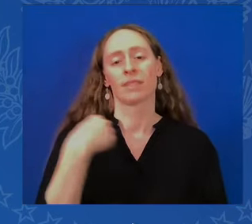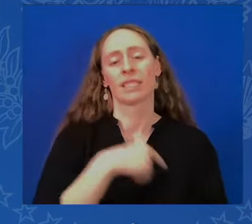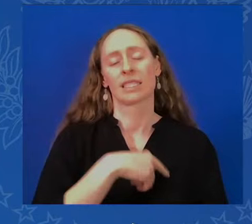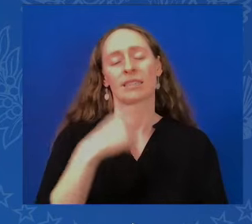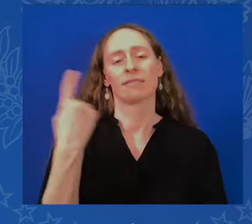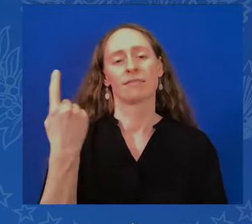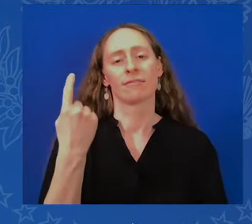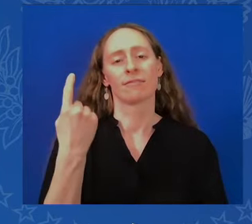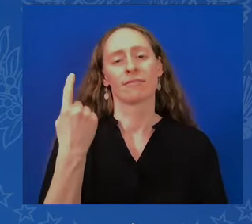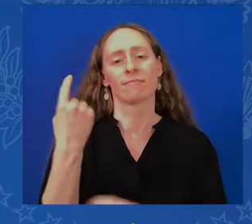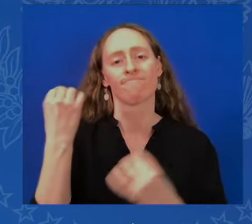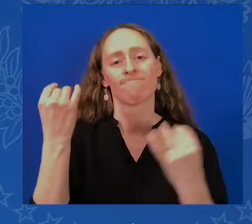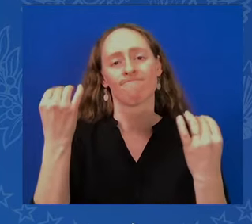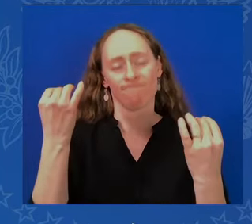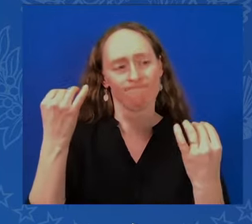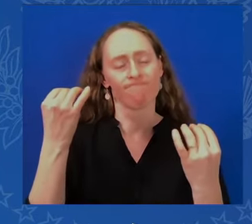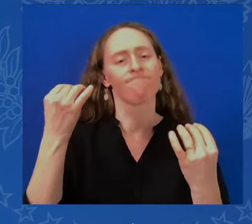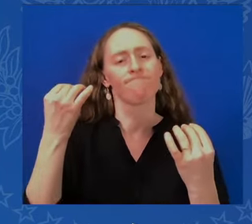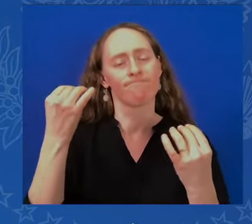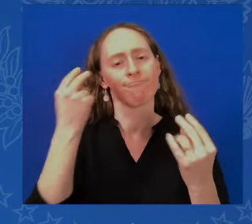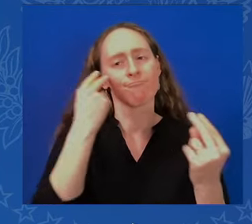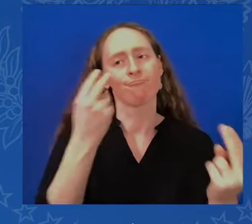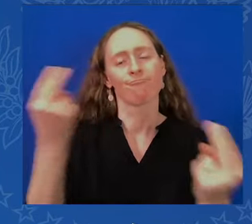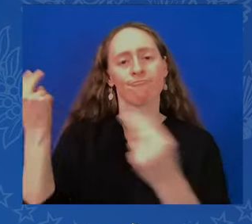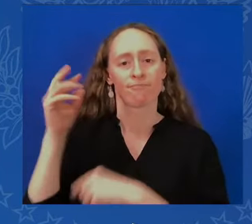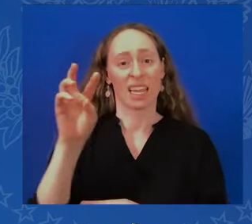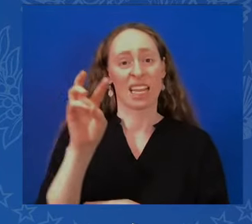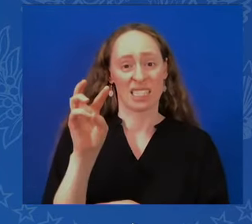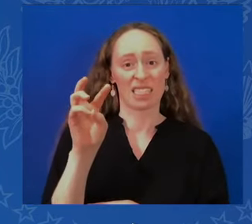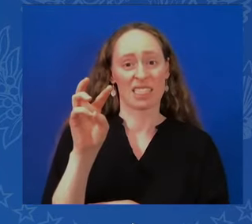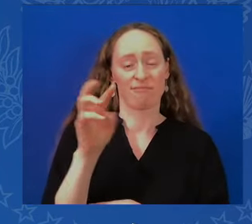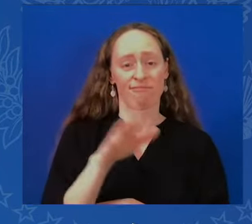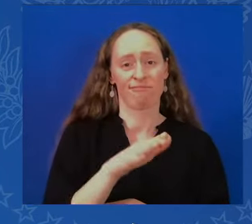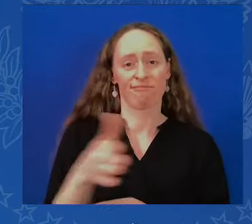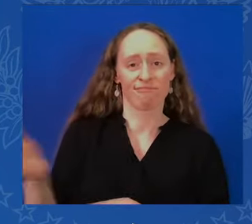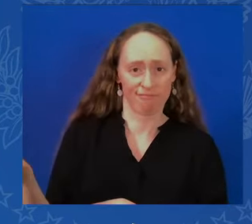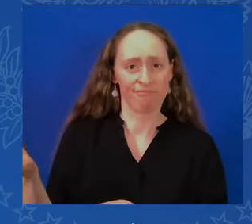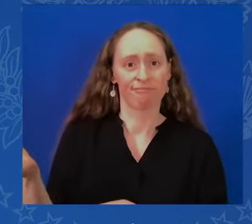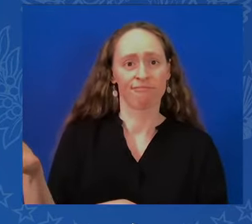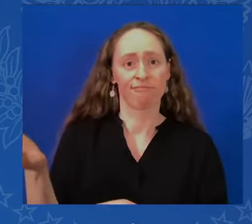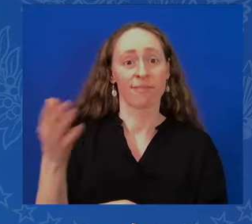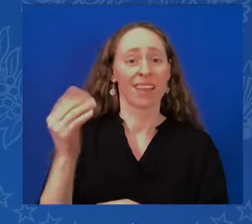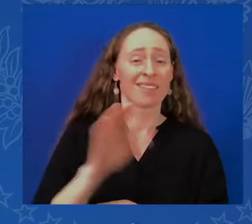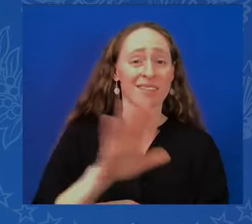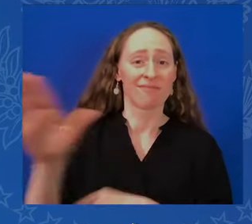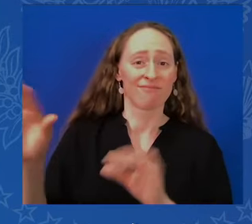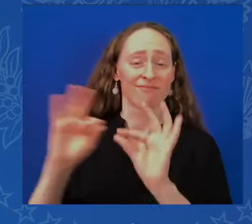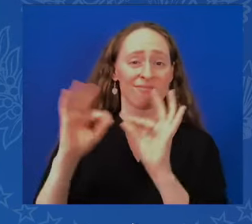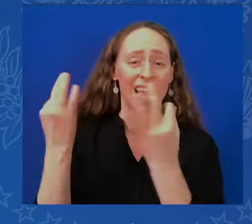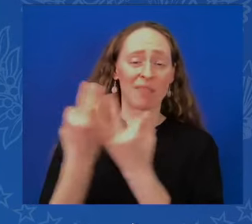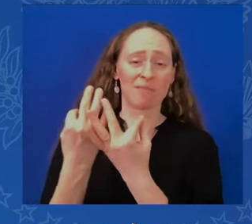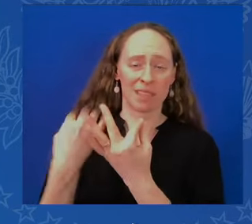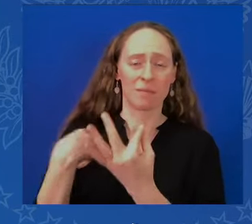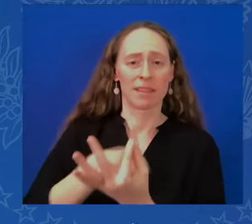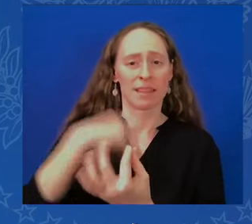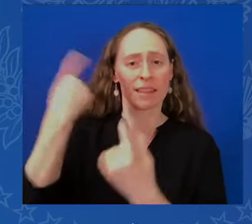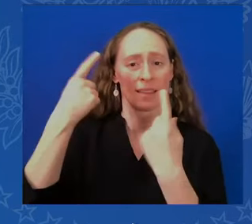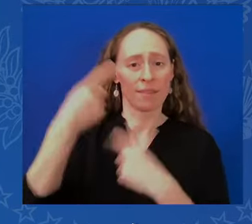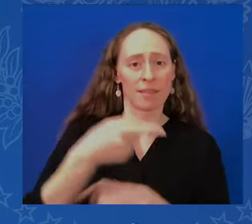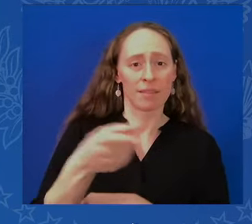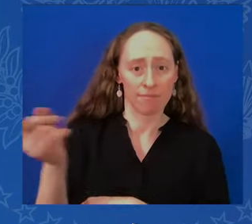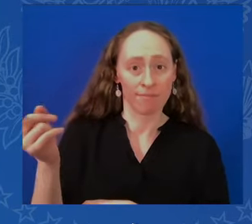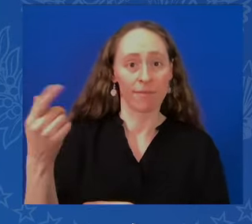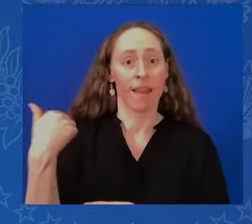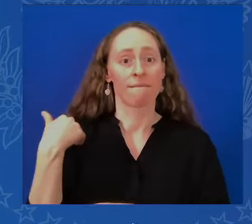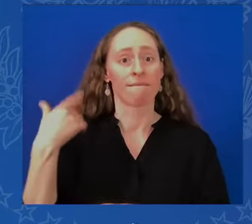families. They are in our hearts, they're in our thoughts, and they're in our prayers.